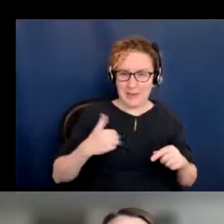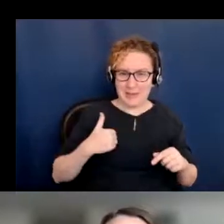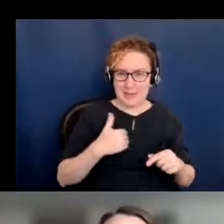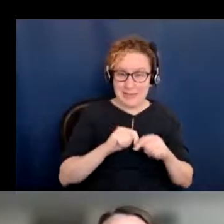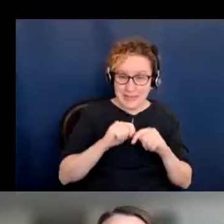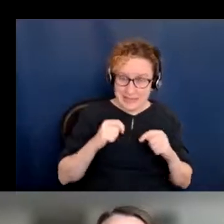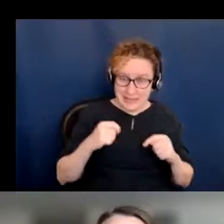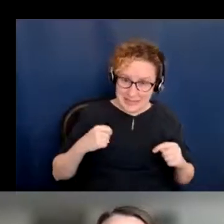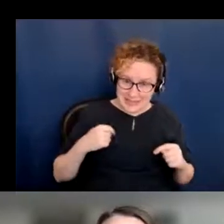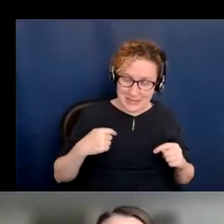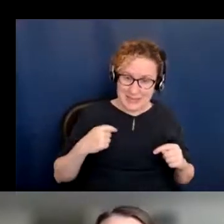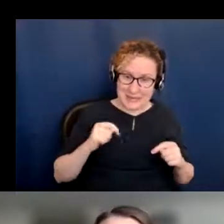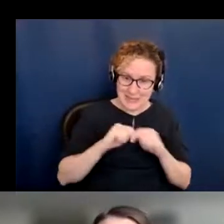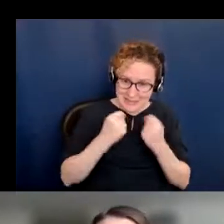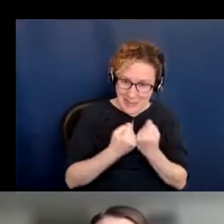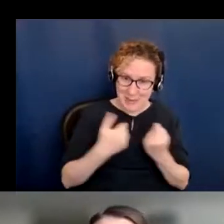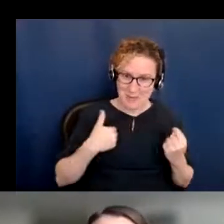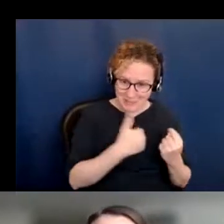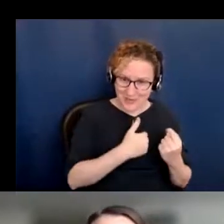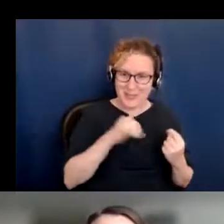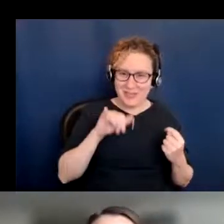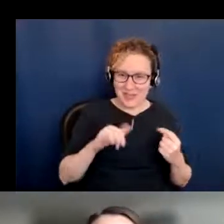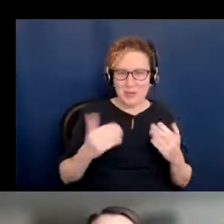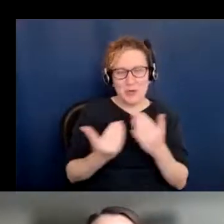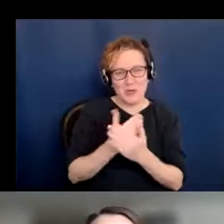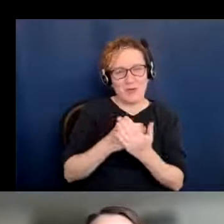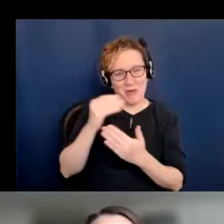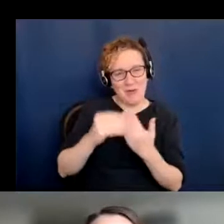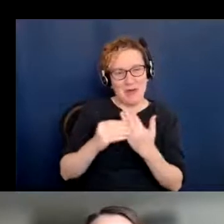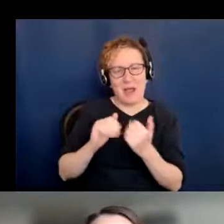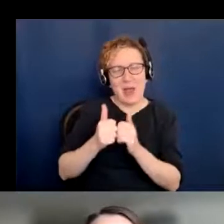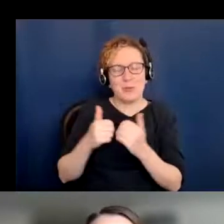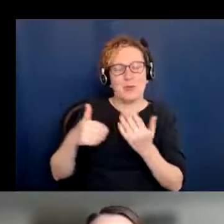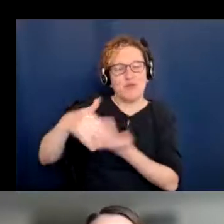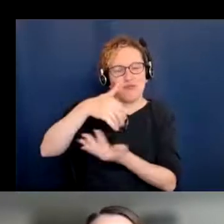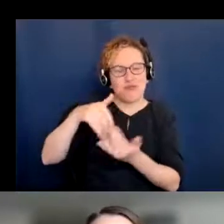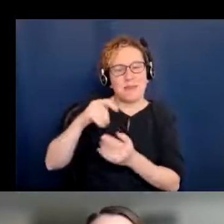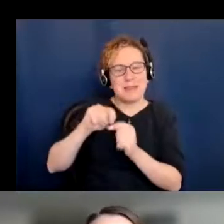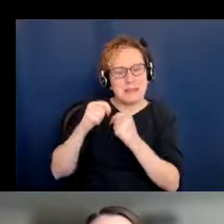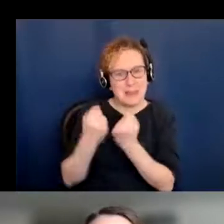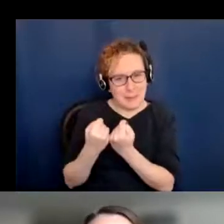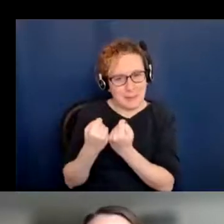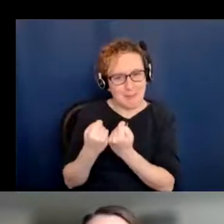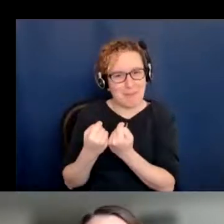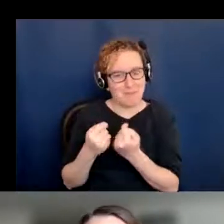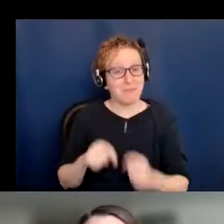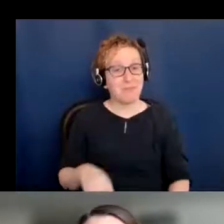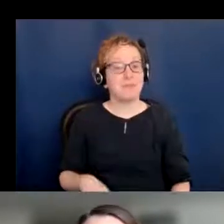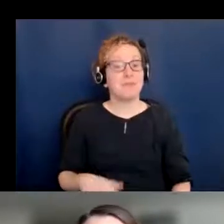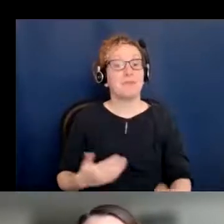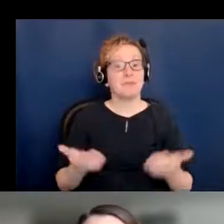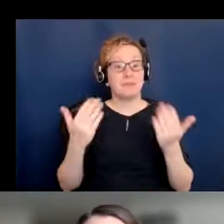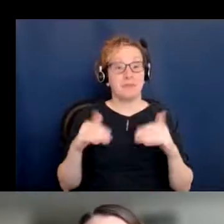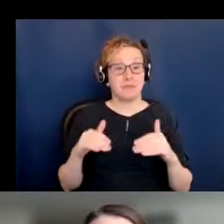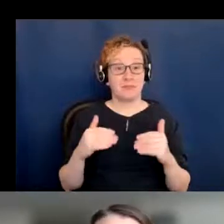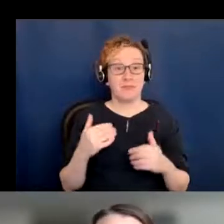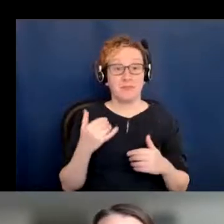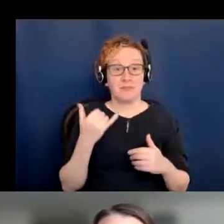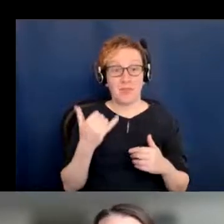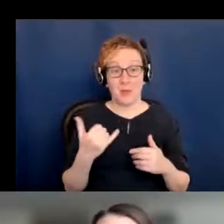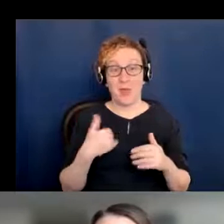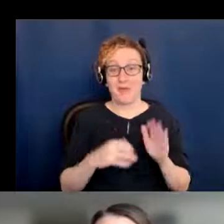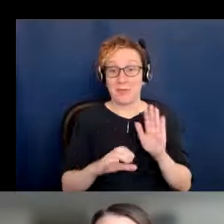On the screen, I have a picture of a road where a car is driving past 4